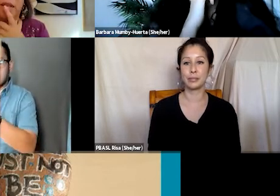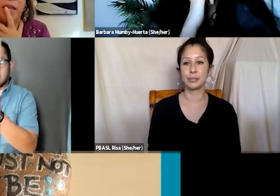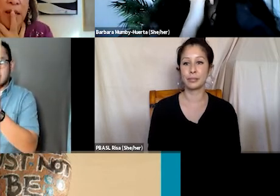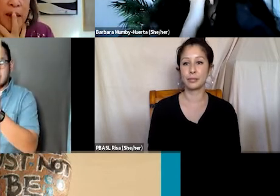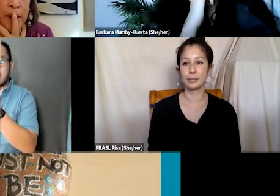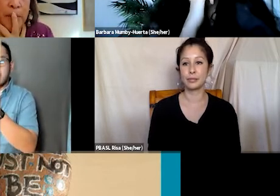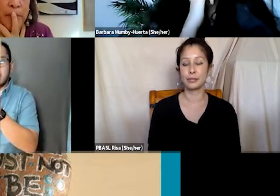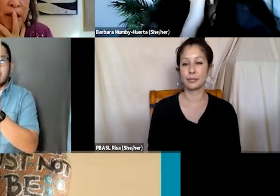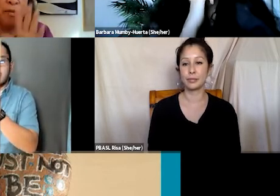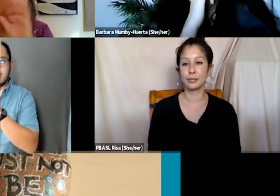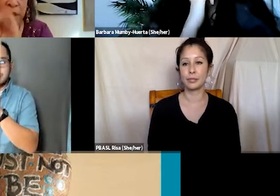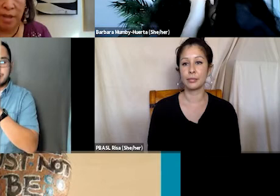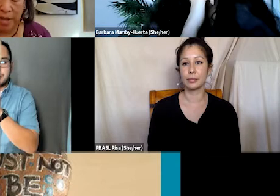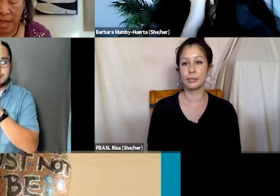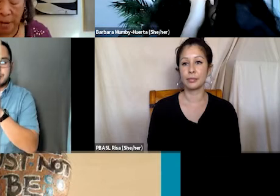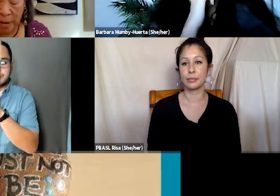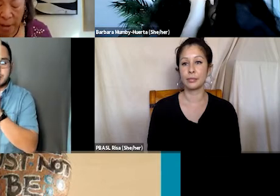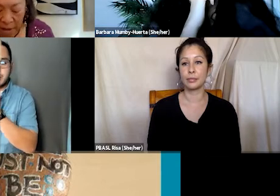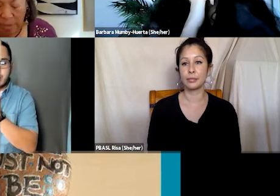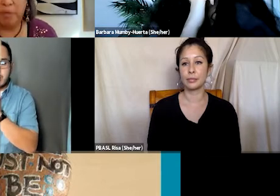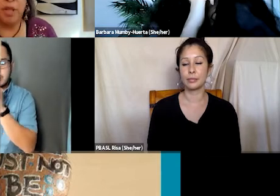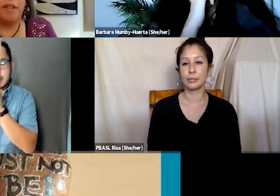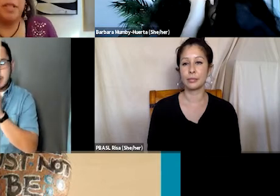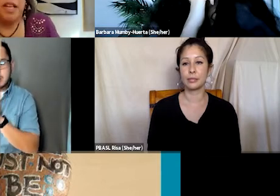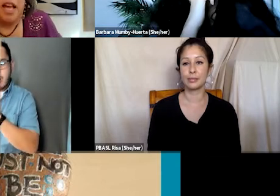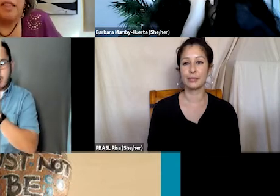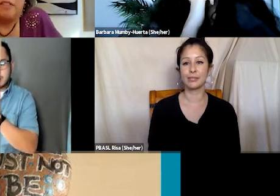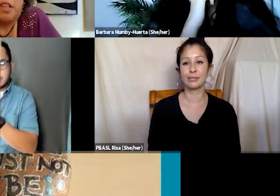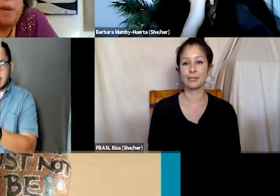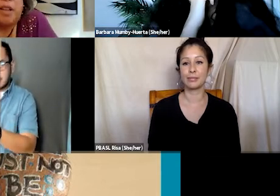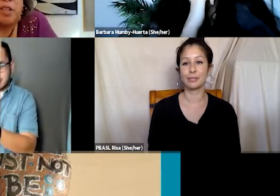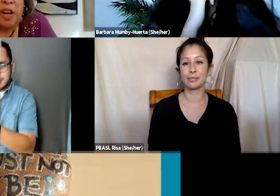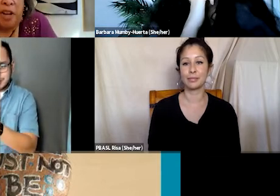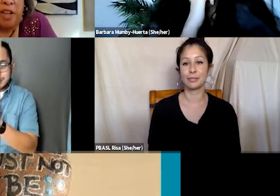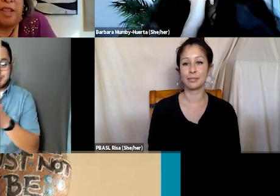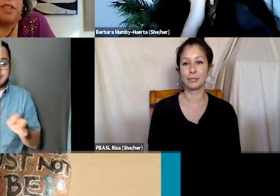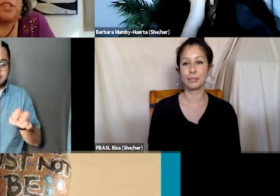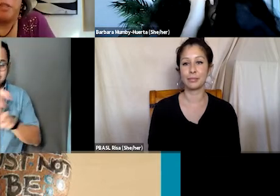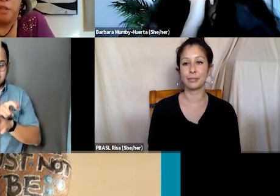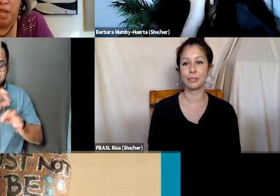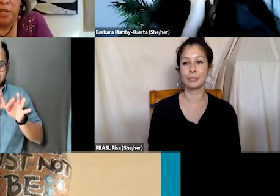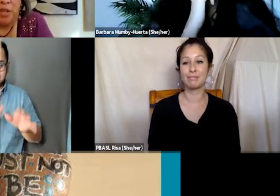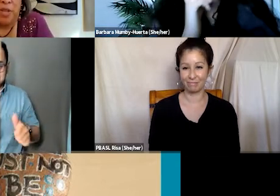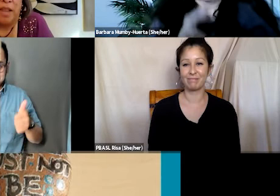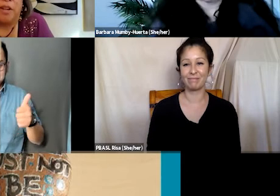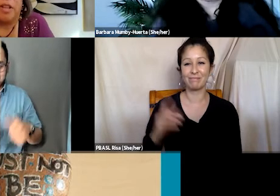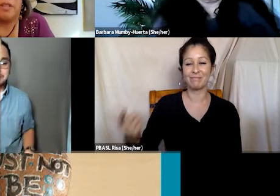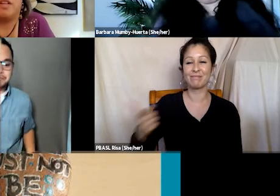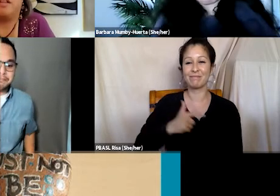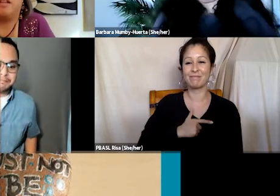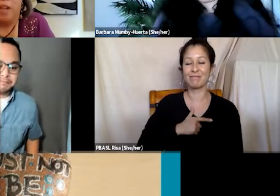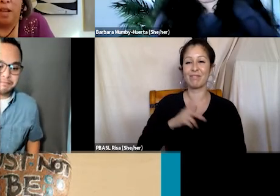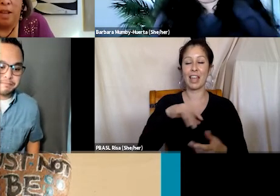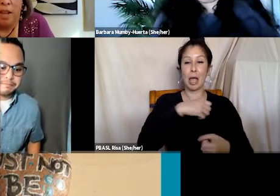with the statements on them, the beliefs. And they have to come back and share it, and they have to share their adventures, and there